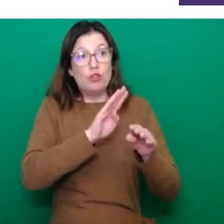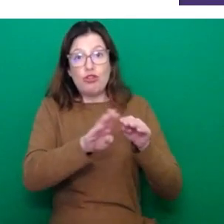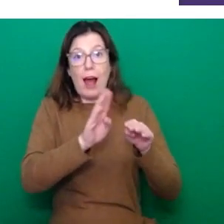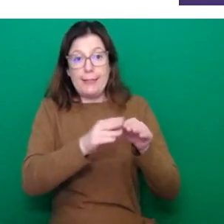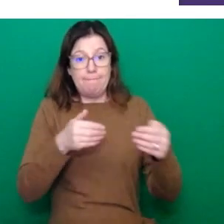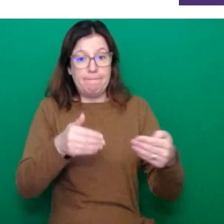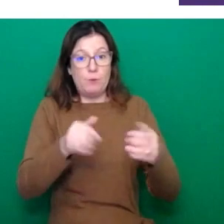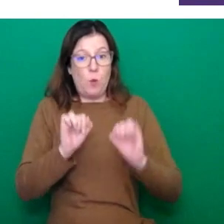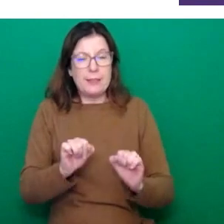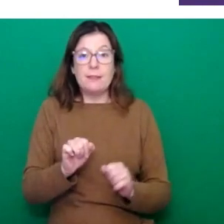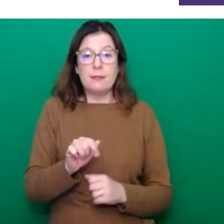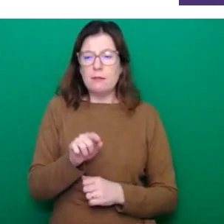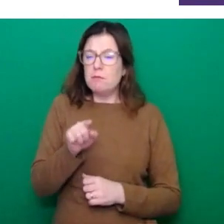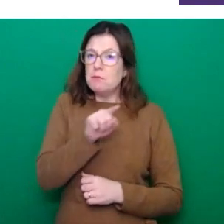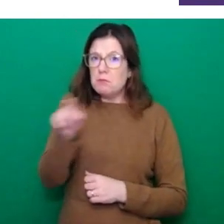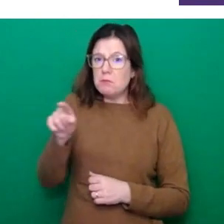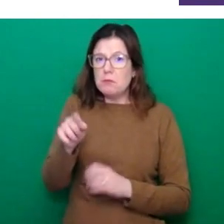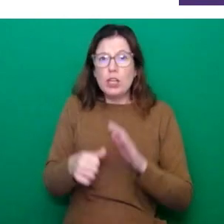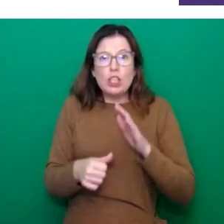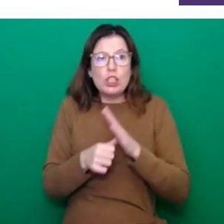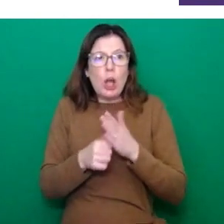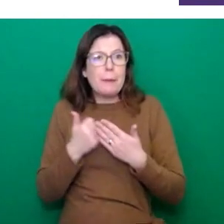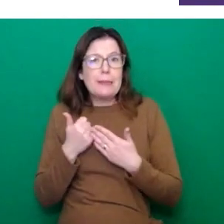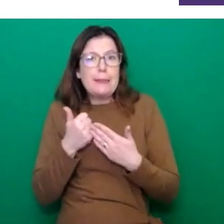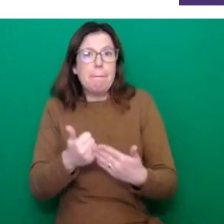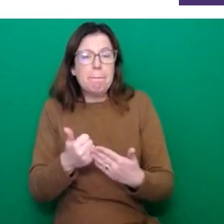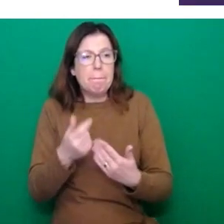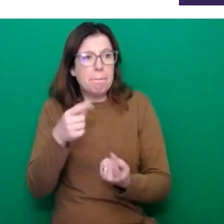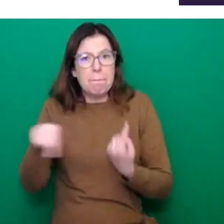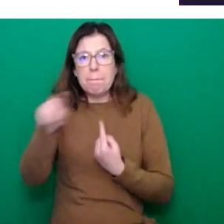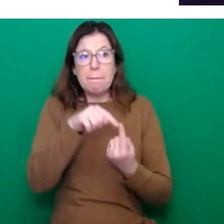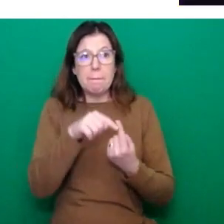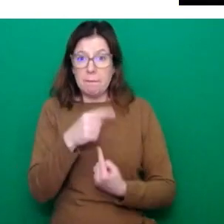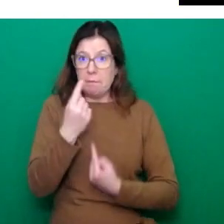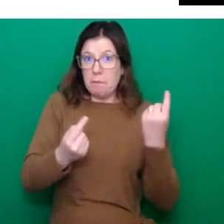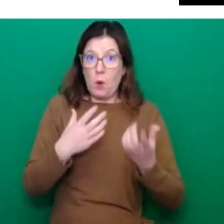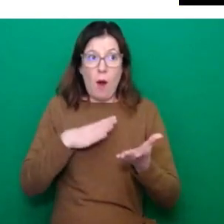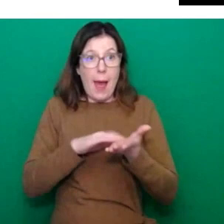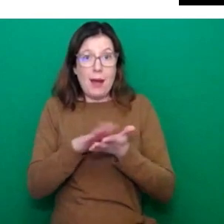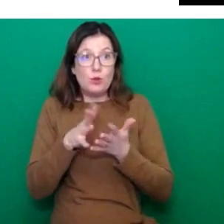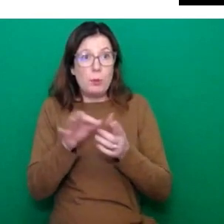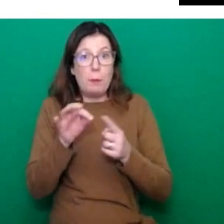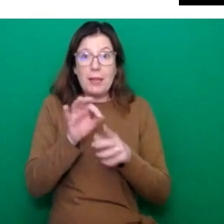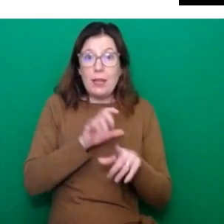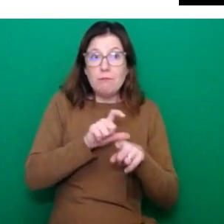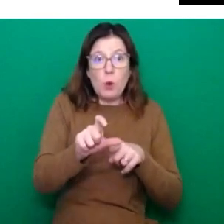training. You have any top tips or any advice for anyone that's looking to join an MHWP programme,